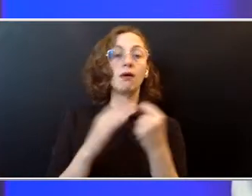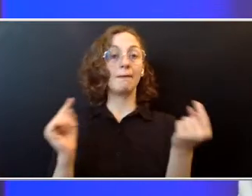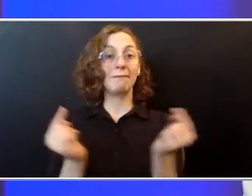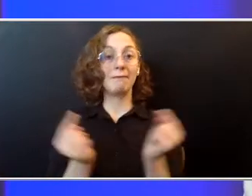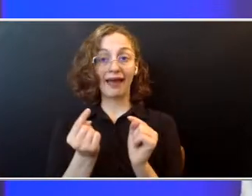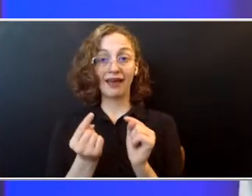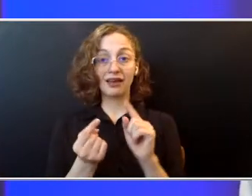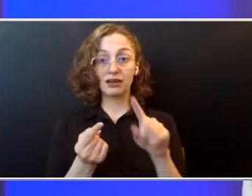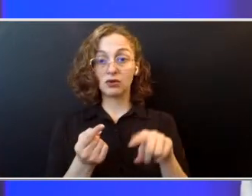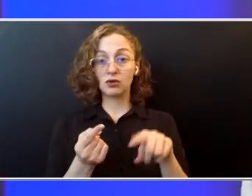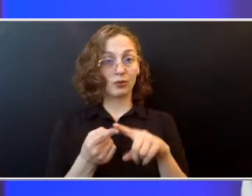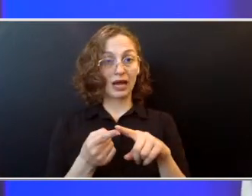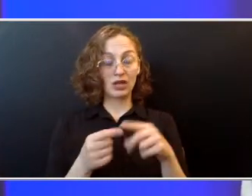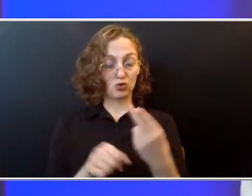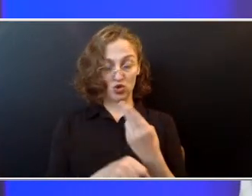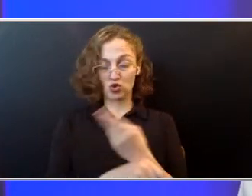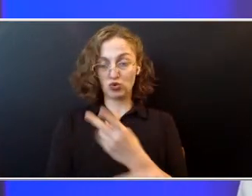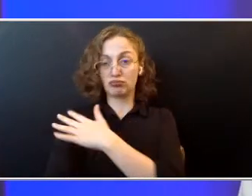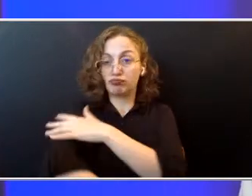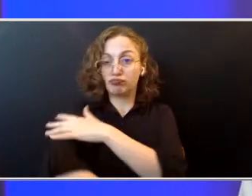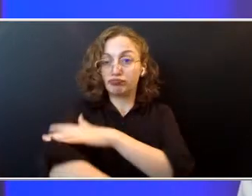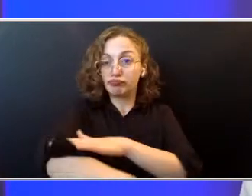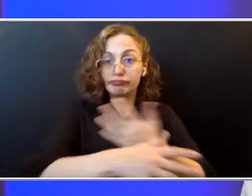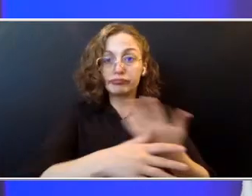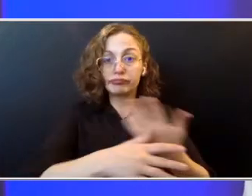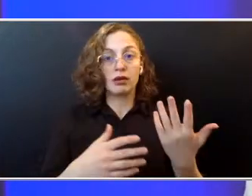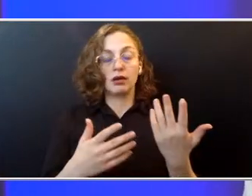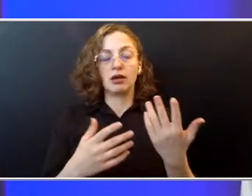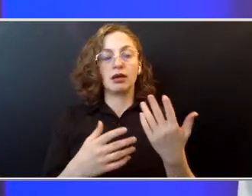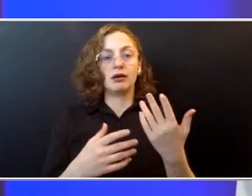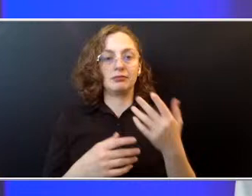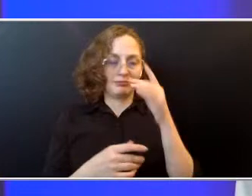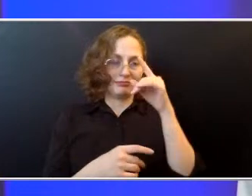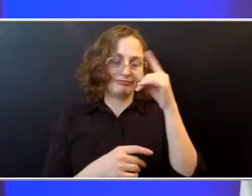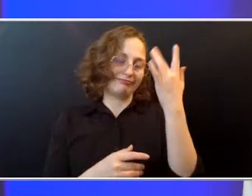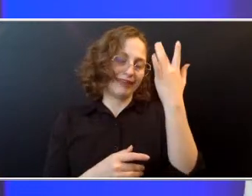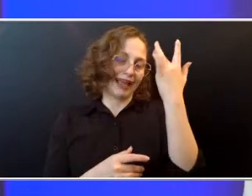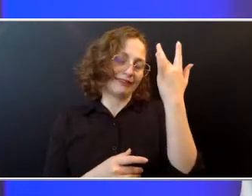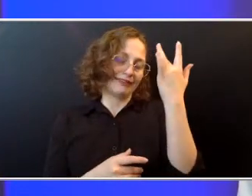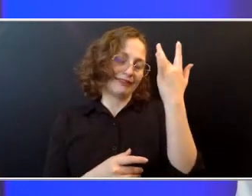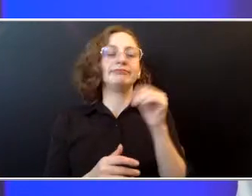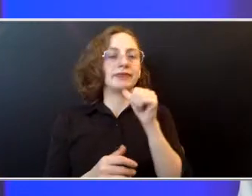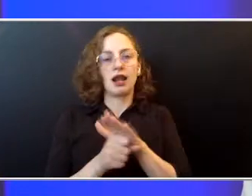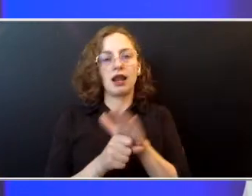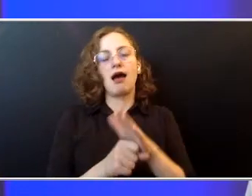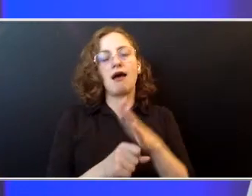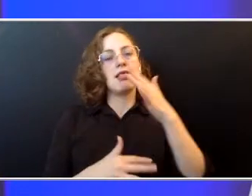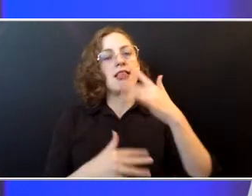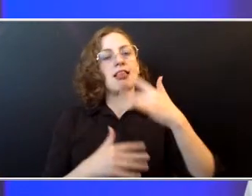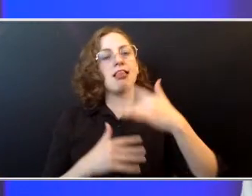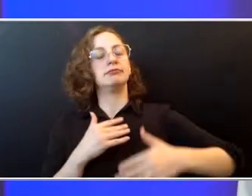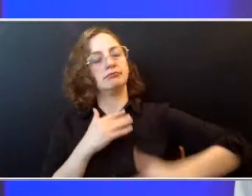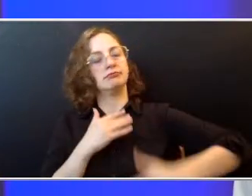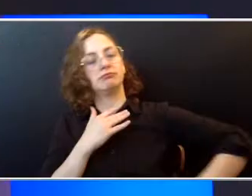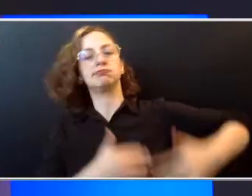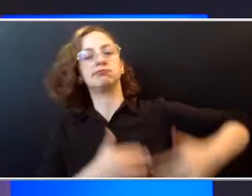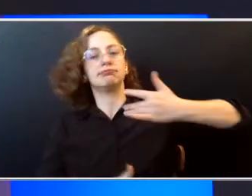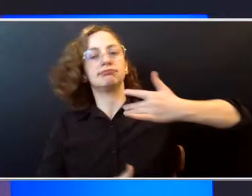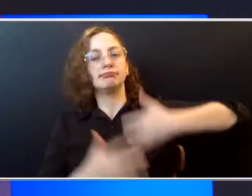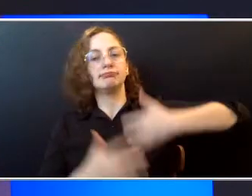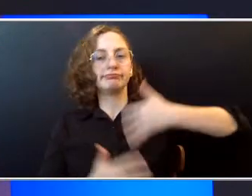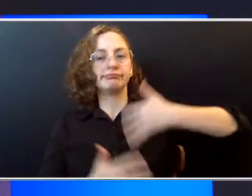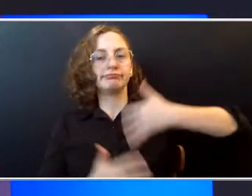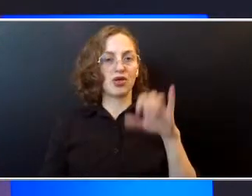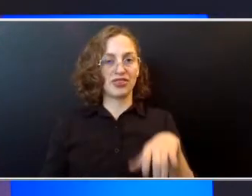just due to lack of blood flow. So that plaque is really kind of the end result of these years of having high cholesterol. And when we talk about